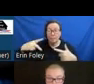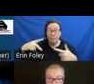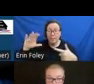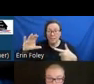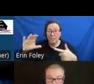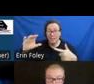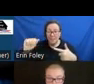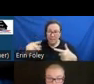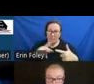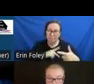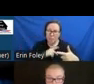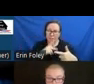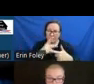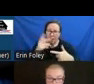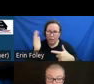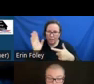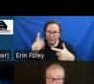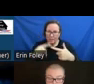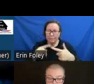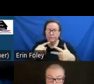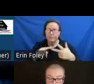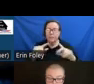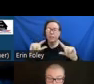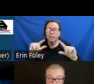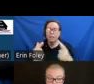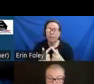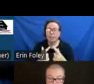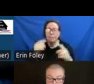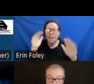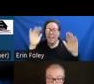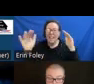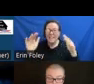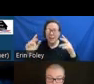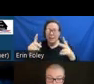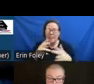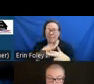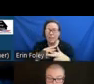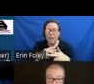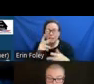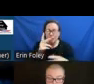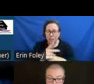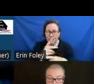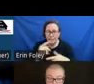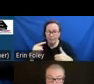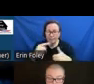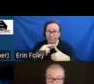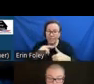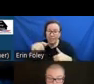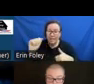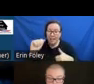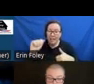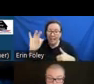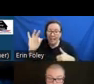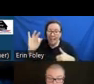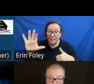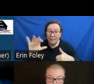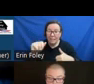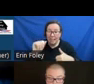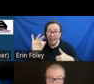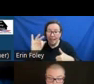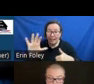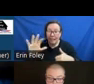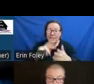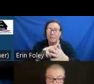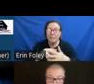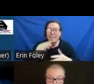PCA, and Group Adult Foster Care. Now, AFC can stand for either adult family care or